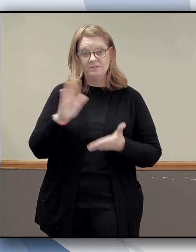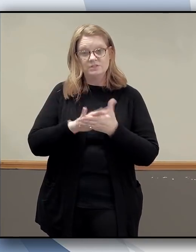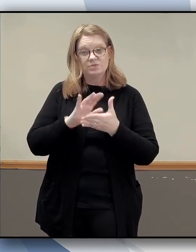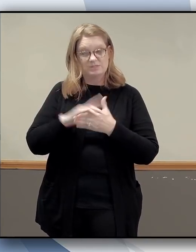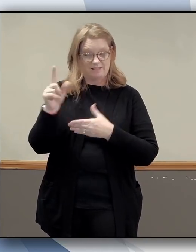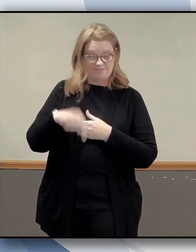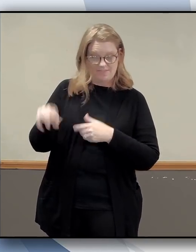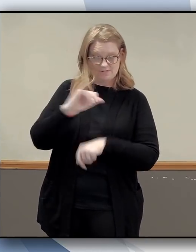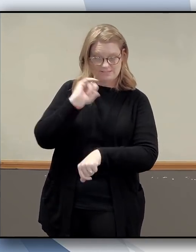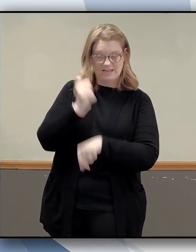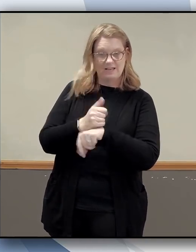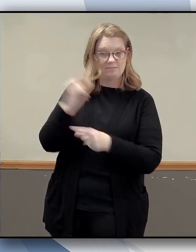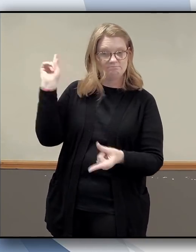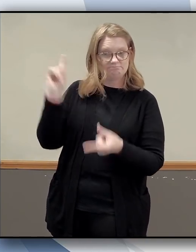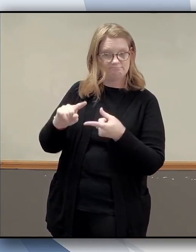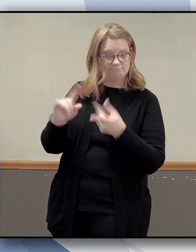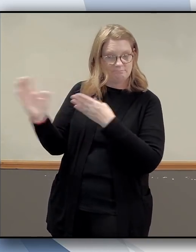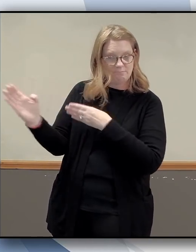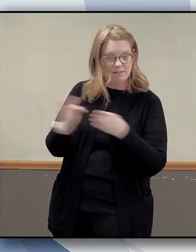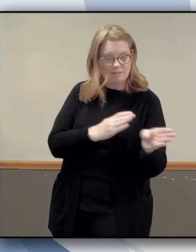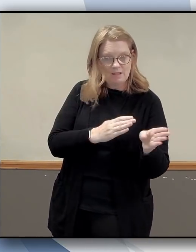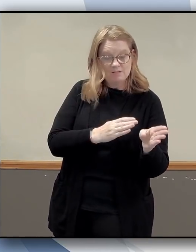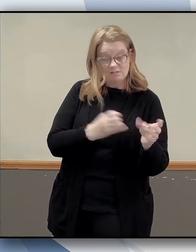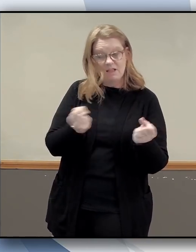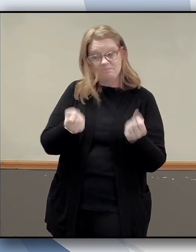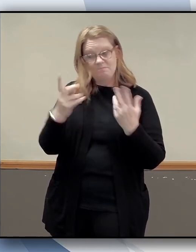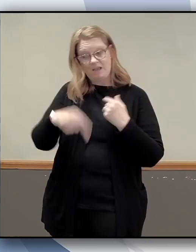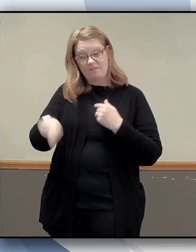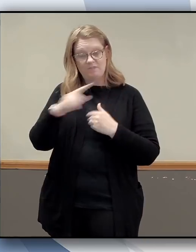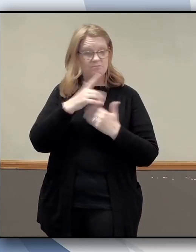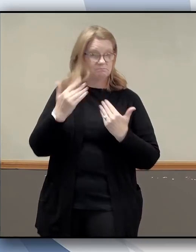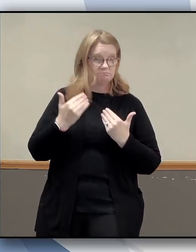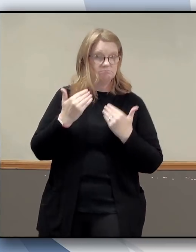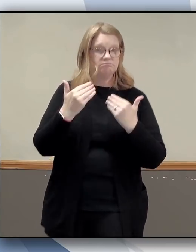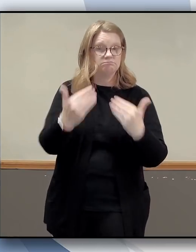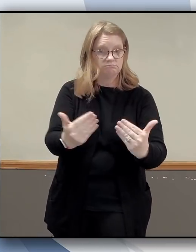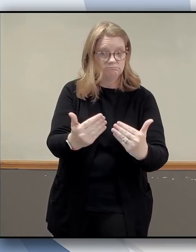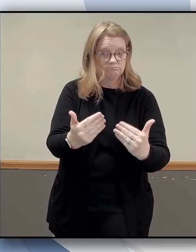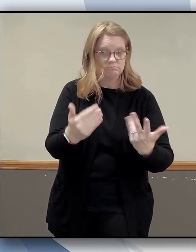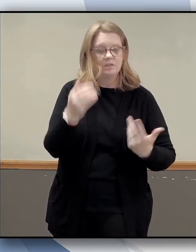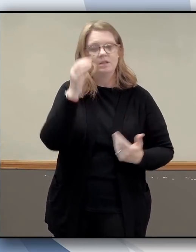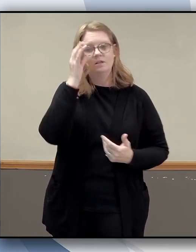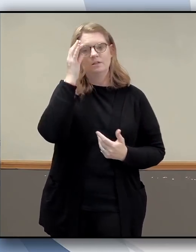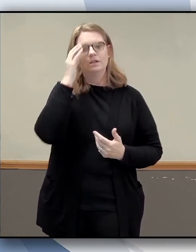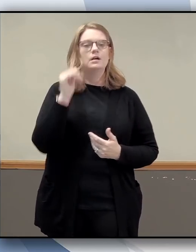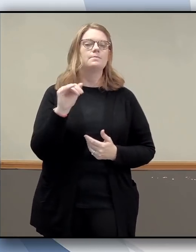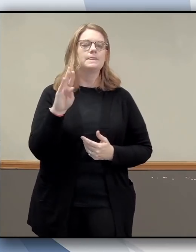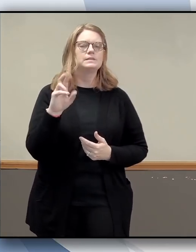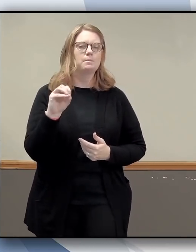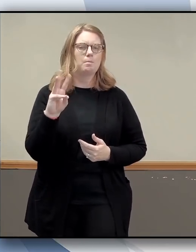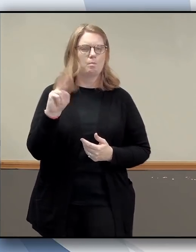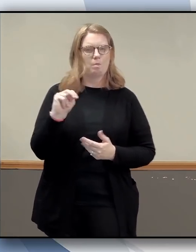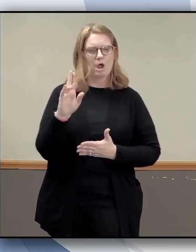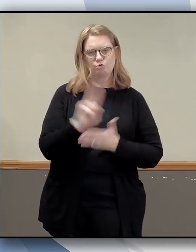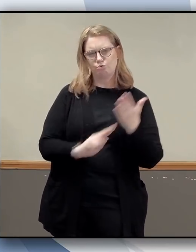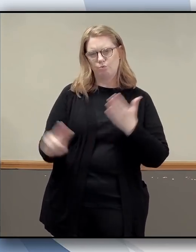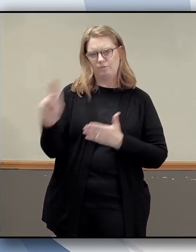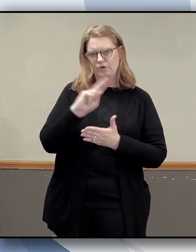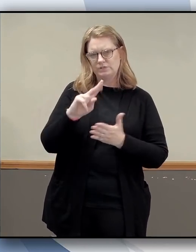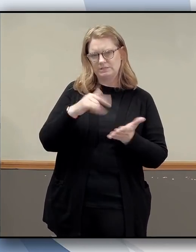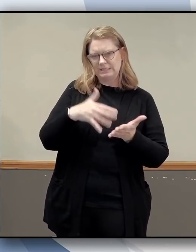strategies. Many of them are continuing to move forward successfully towards that. This Brown University study that I'm referring